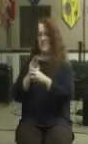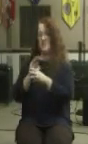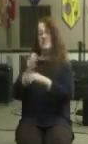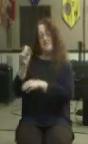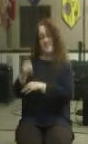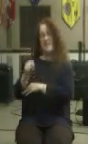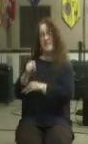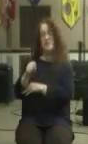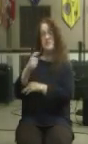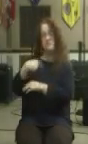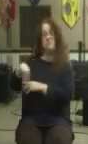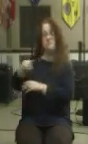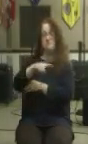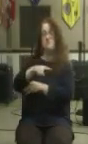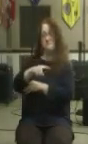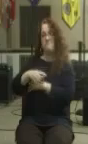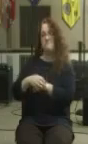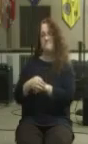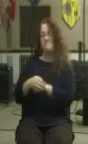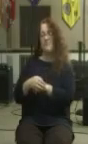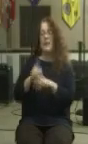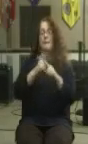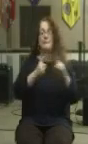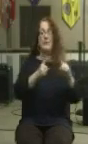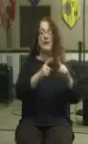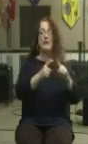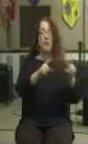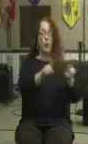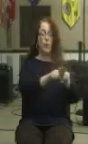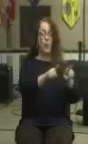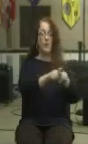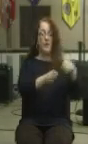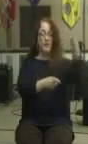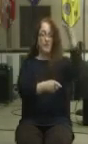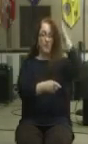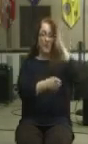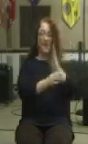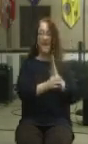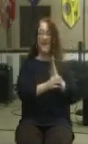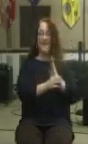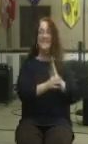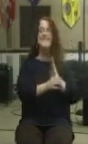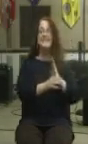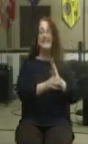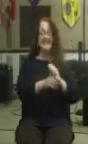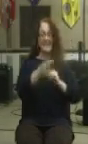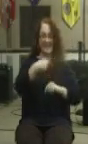According to the world, yes, we are. But according to God,